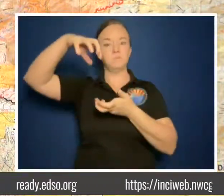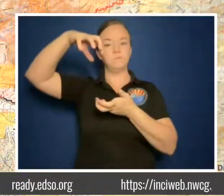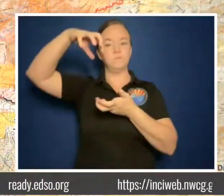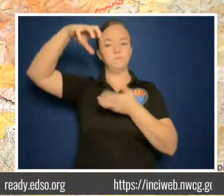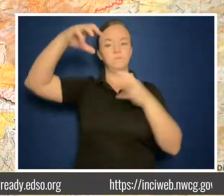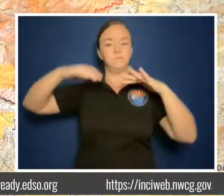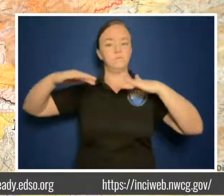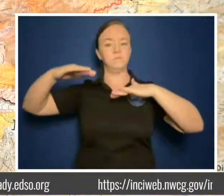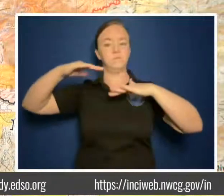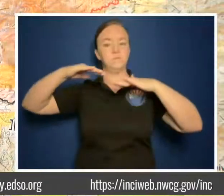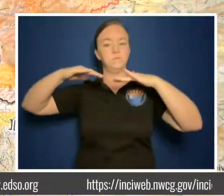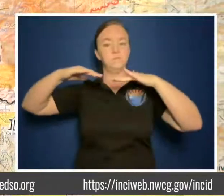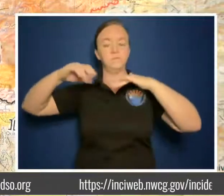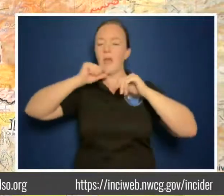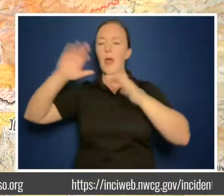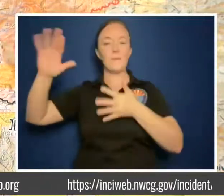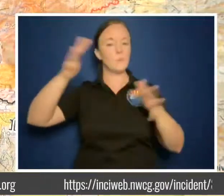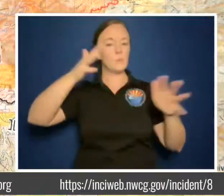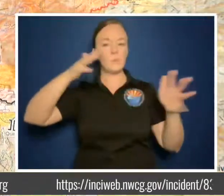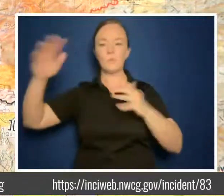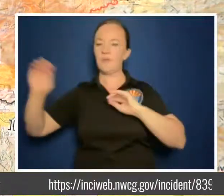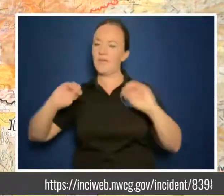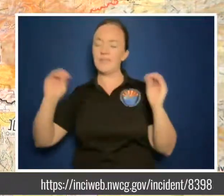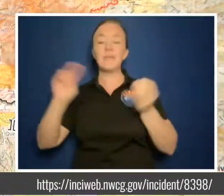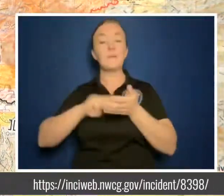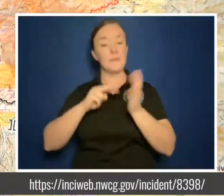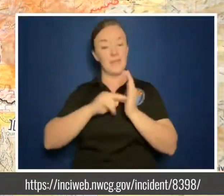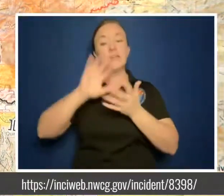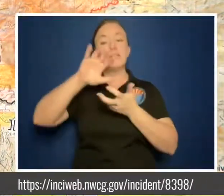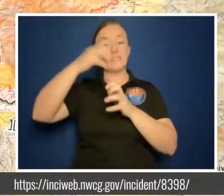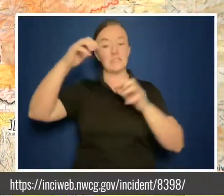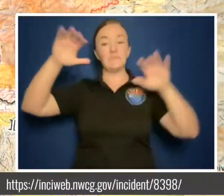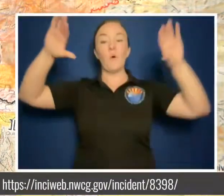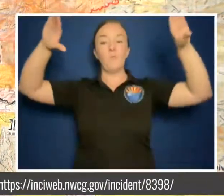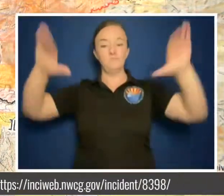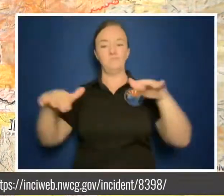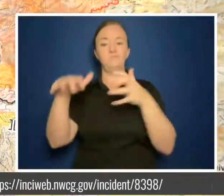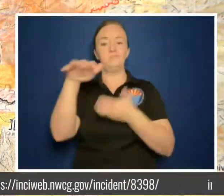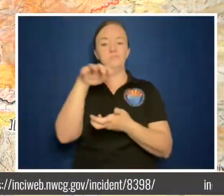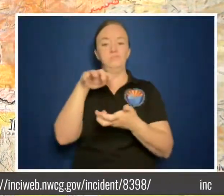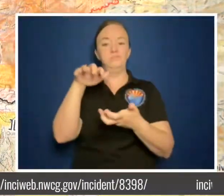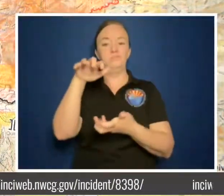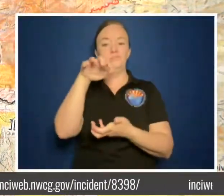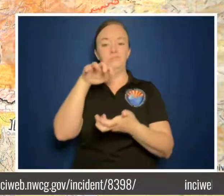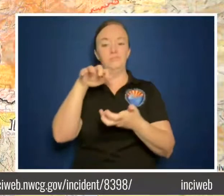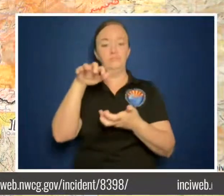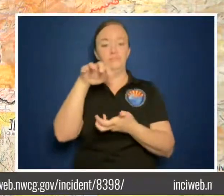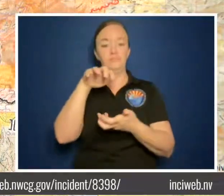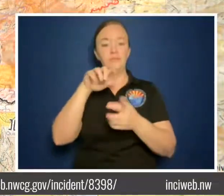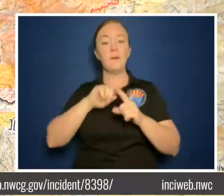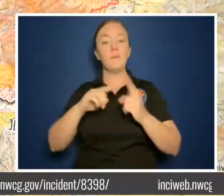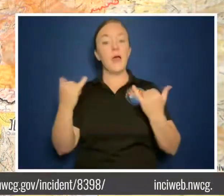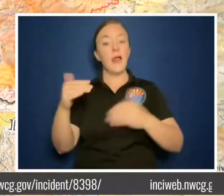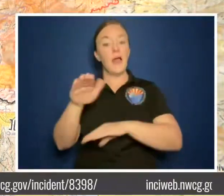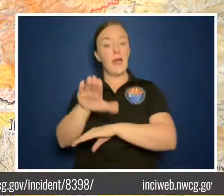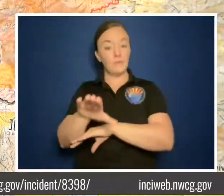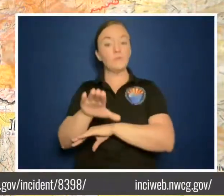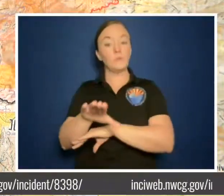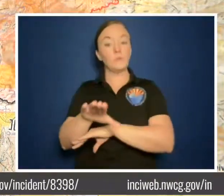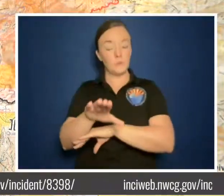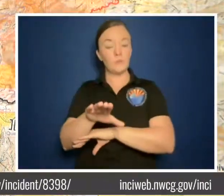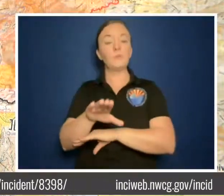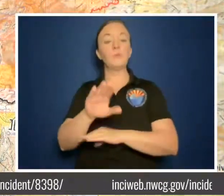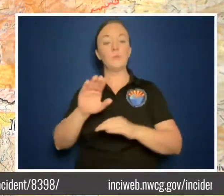smoke settling in the basin of this fire area. However, this afternoon that started to clear, and into tomorrow